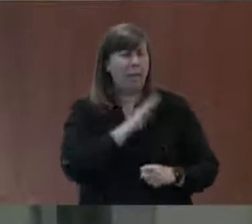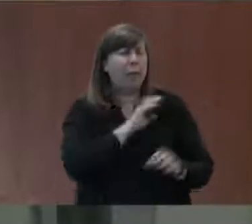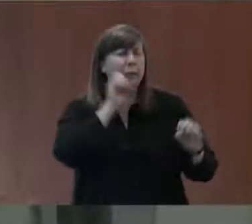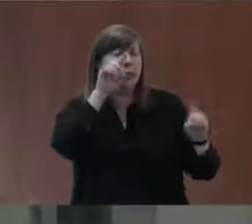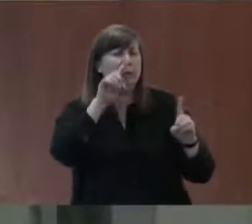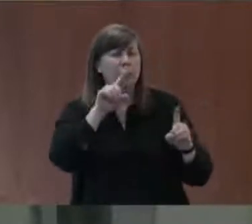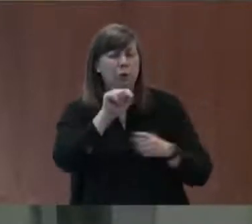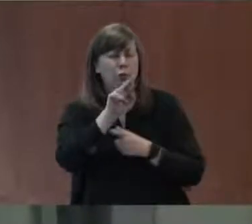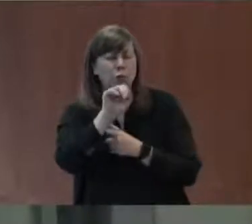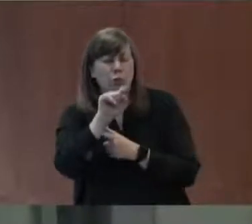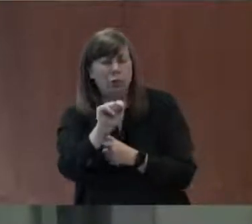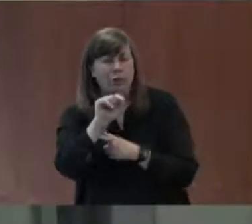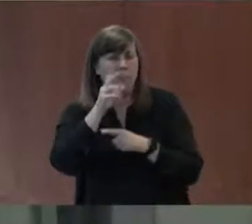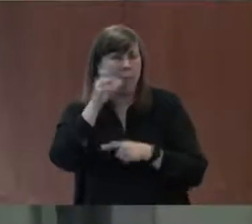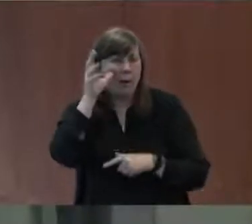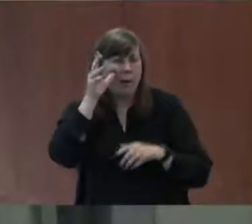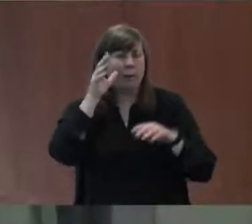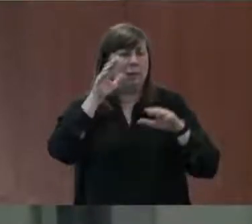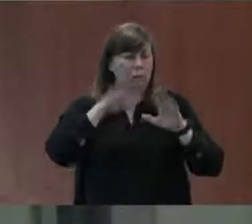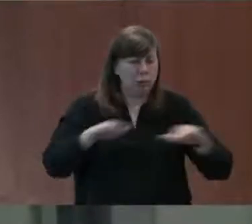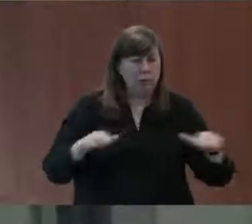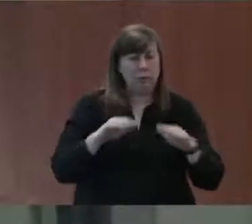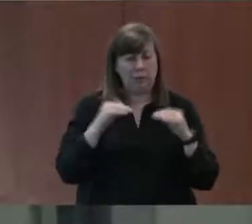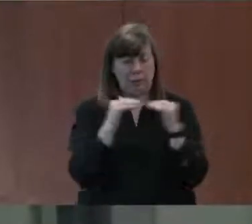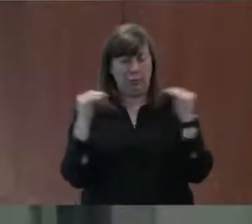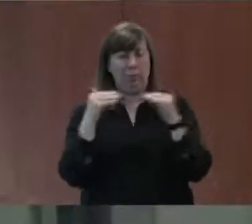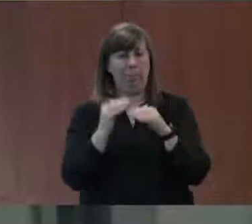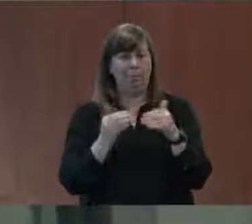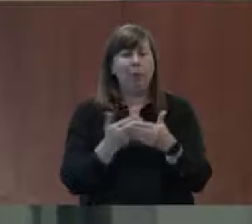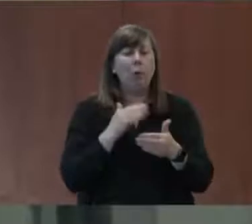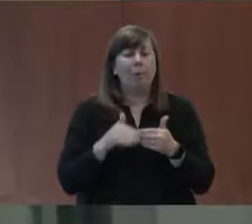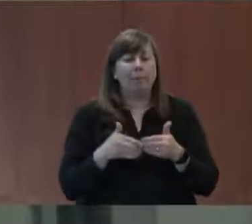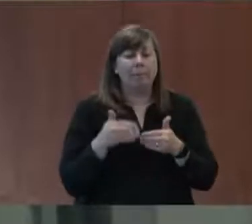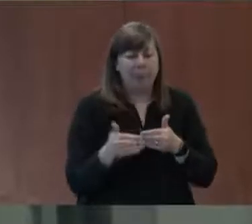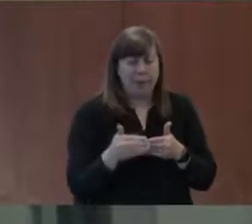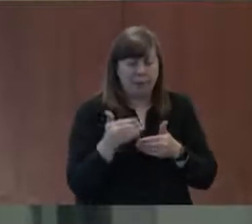education treat parents and children regarding gender equity before taking the next step.